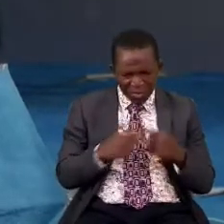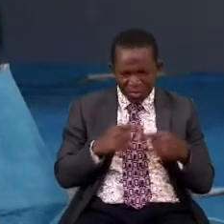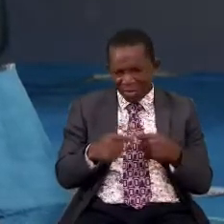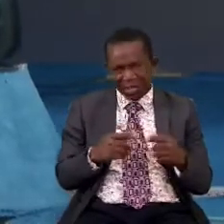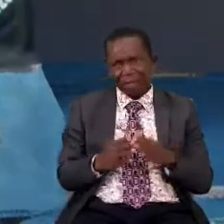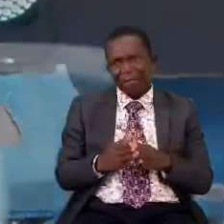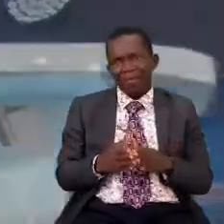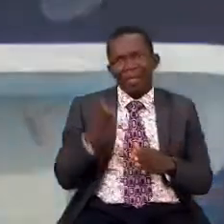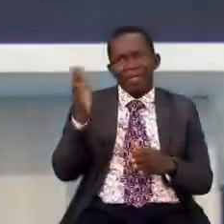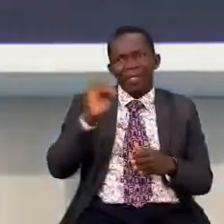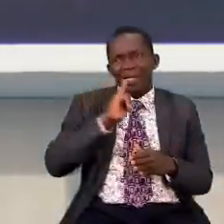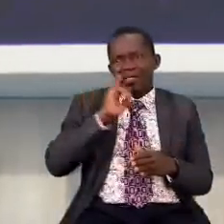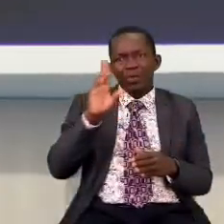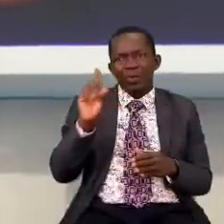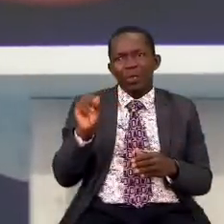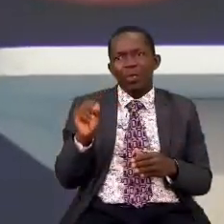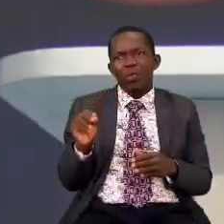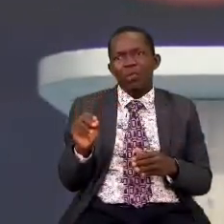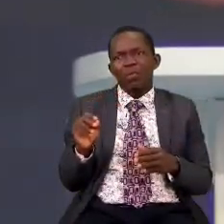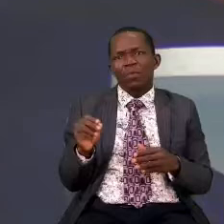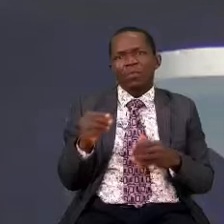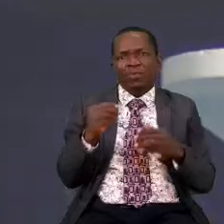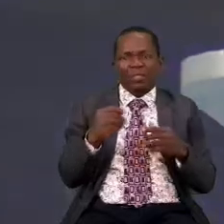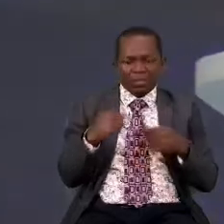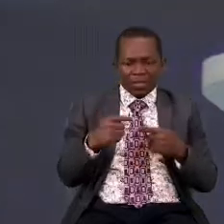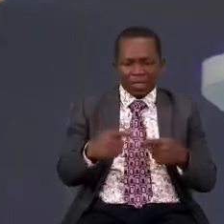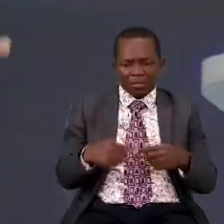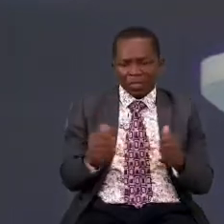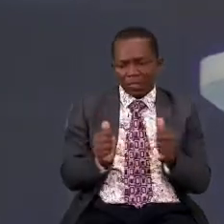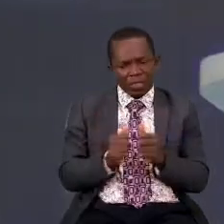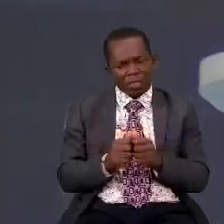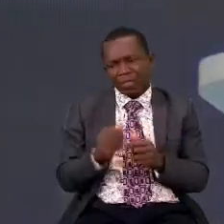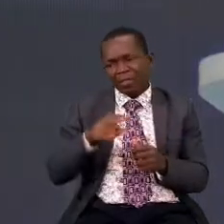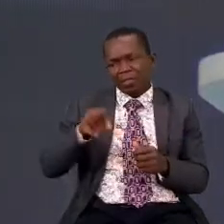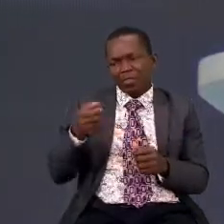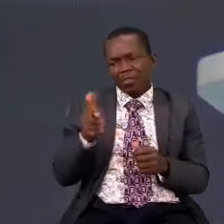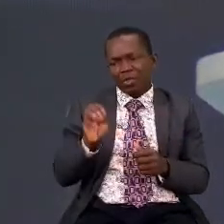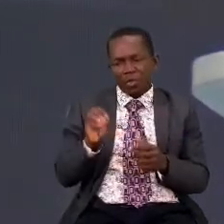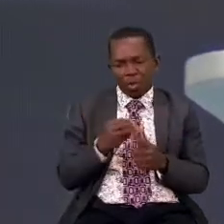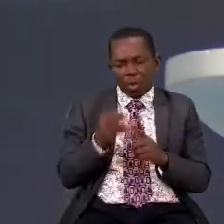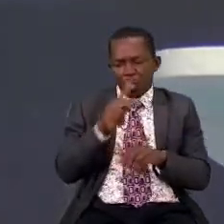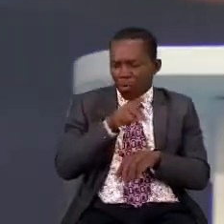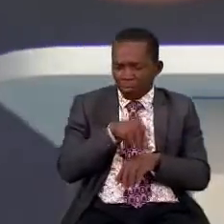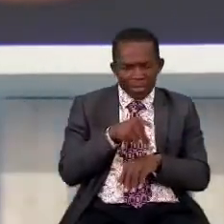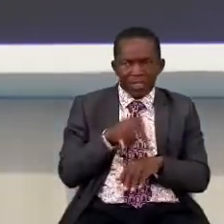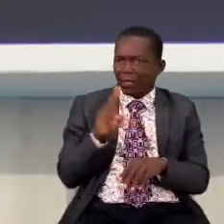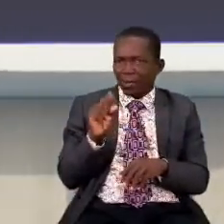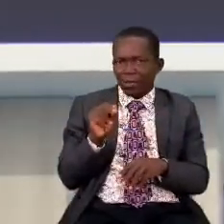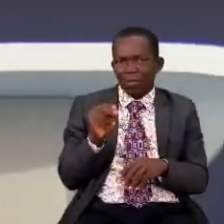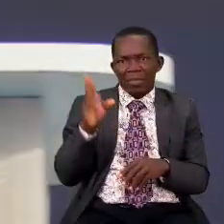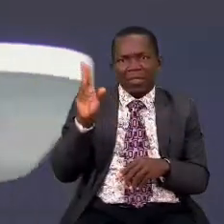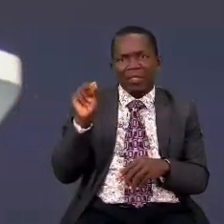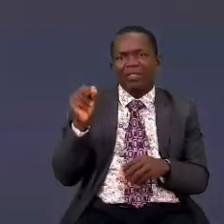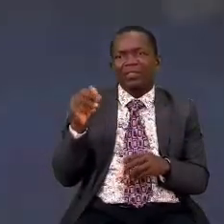struggling. There's no campaign. Paul going to the church and saying, you know, I know